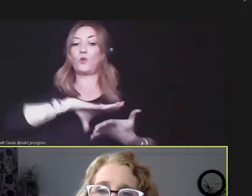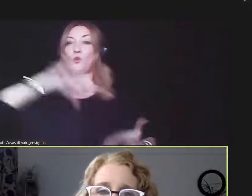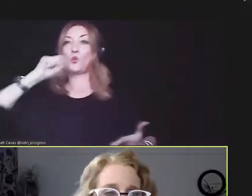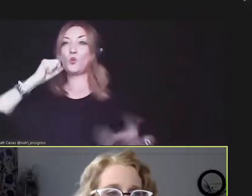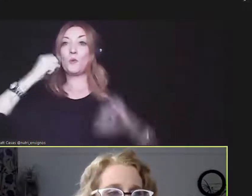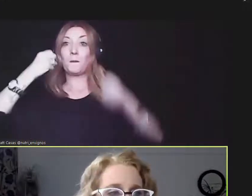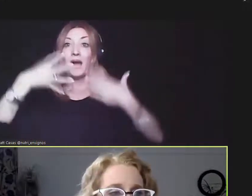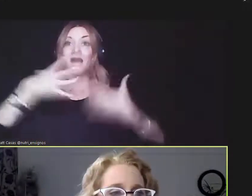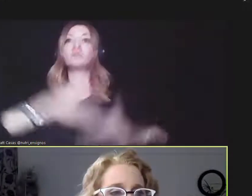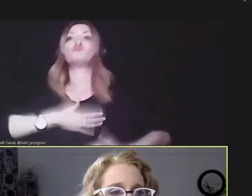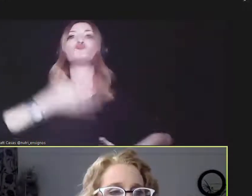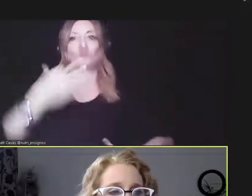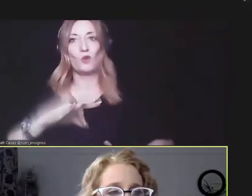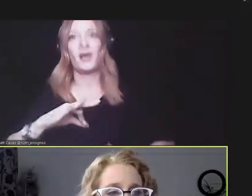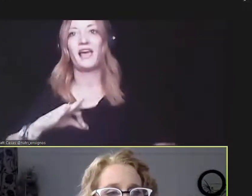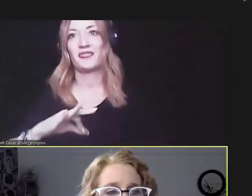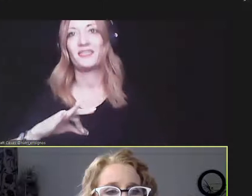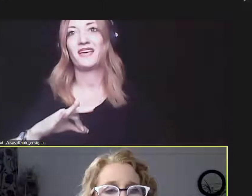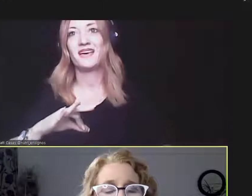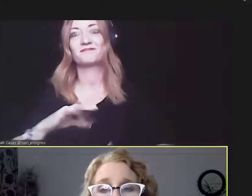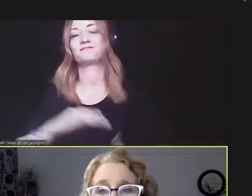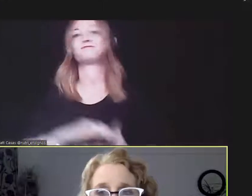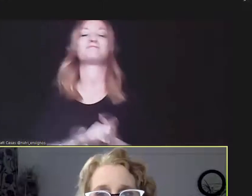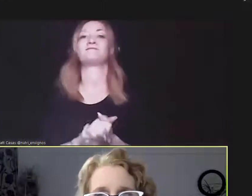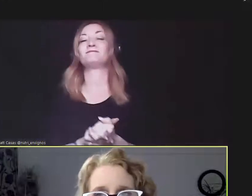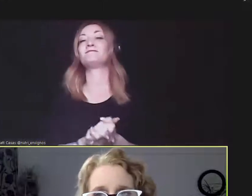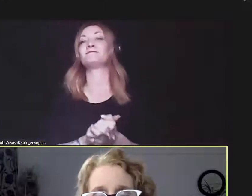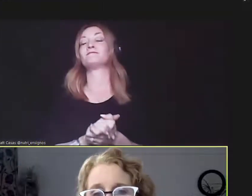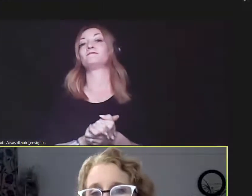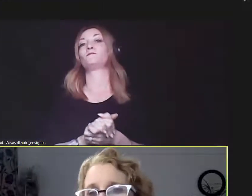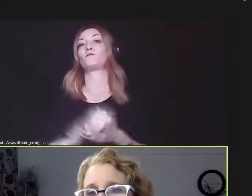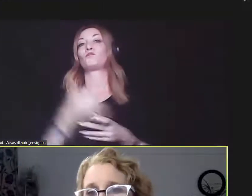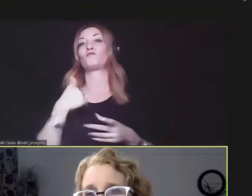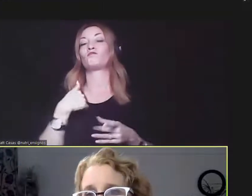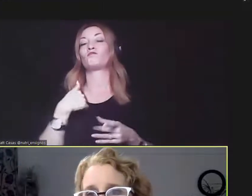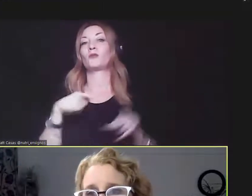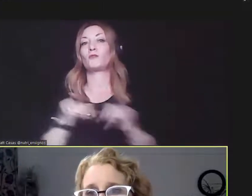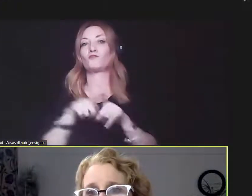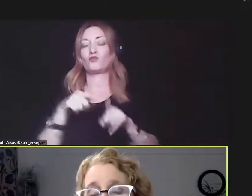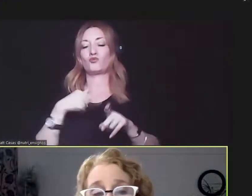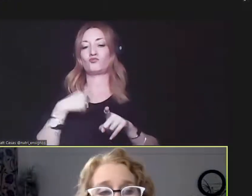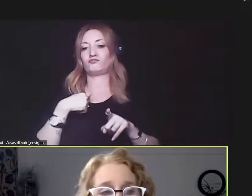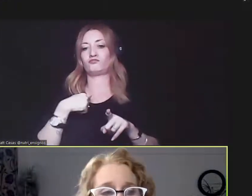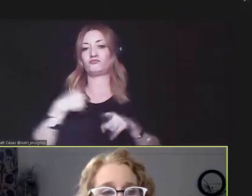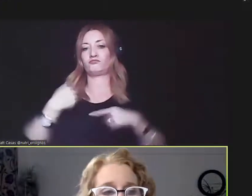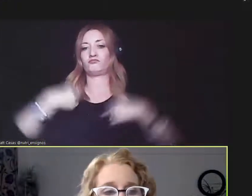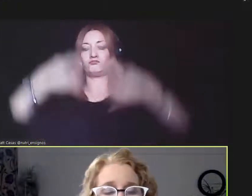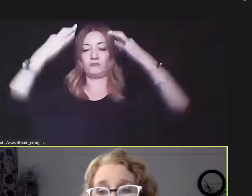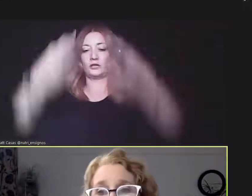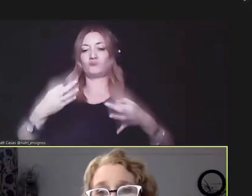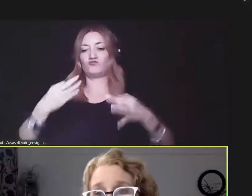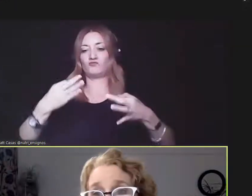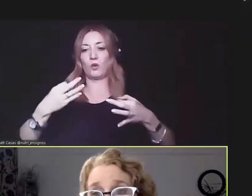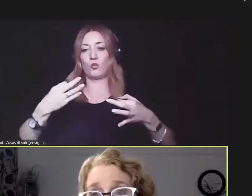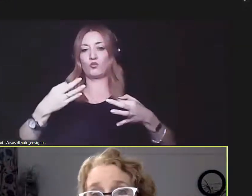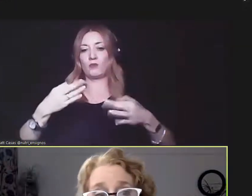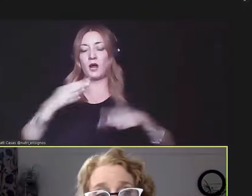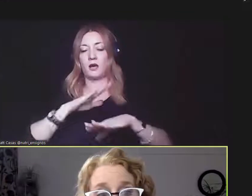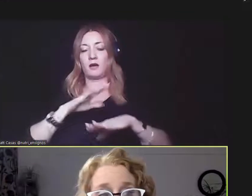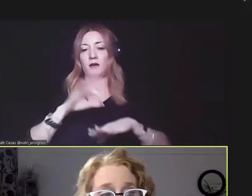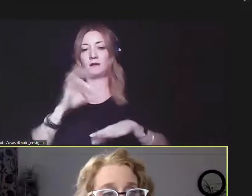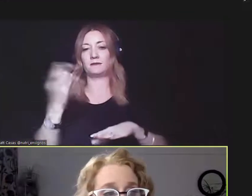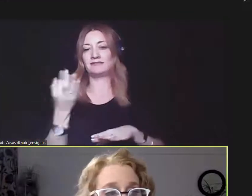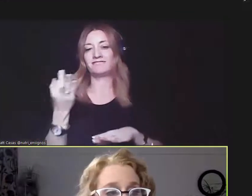a balance in the gut is essential for supporting the body and your health